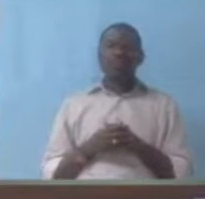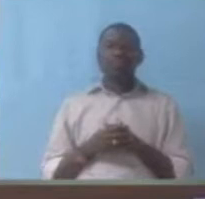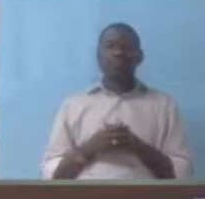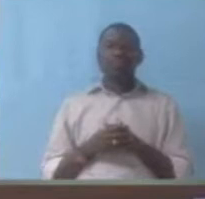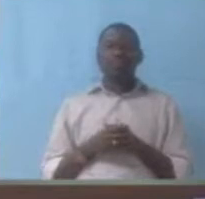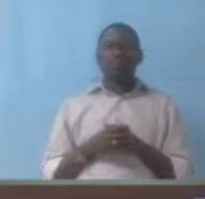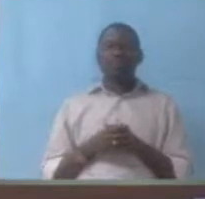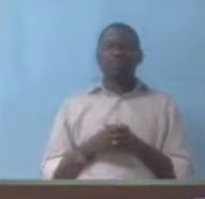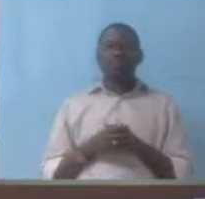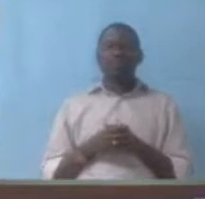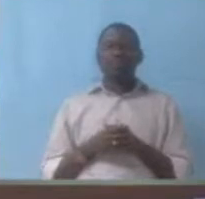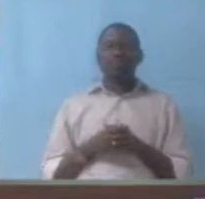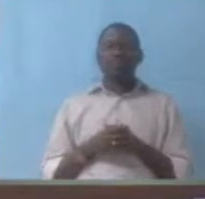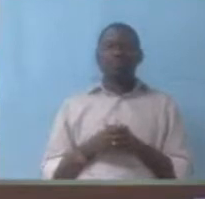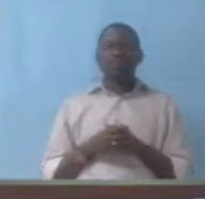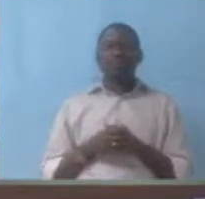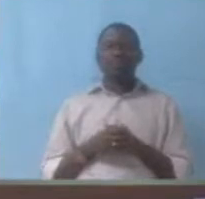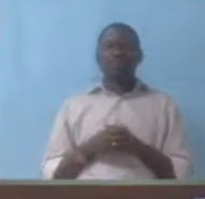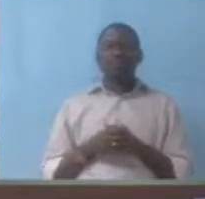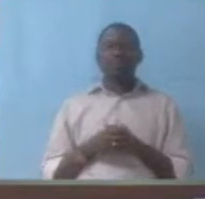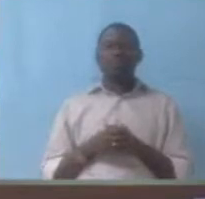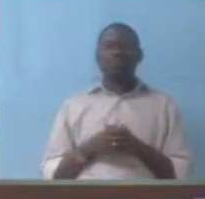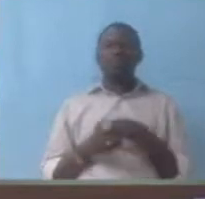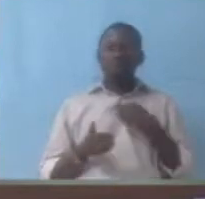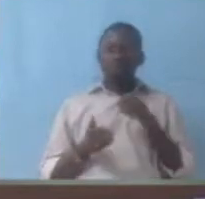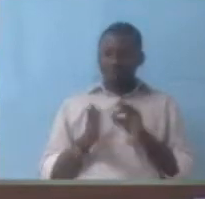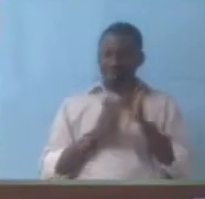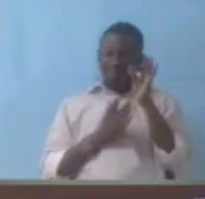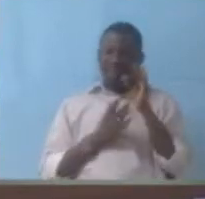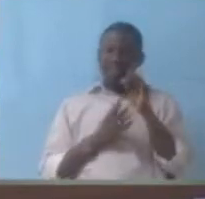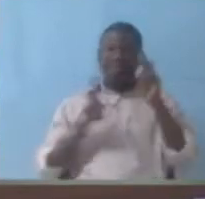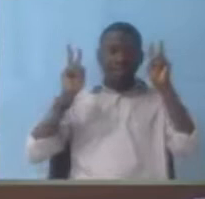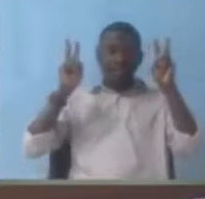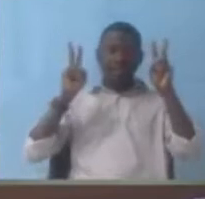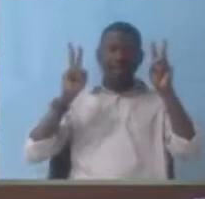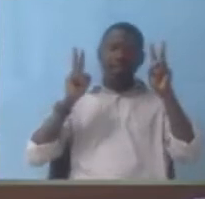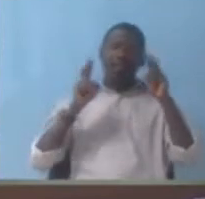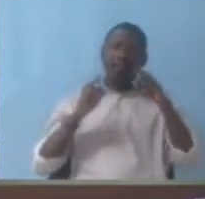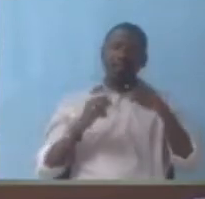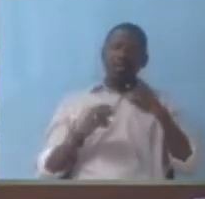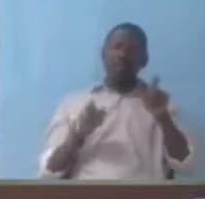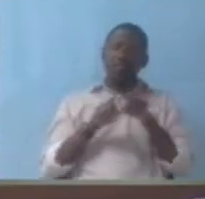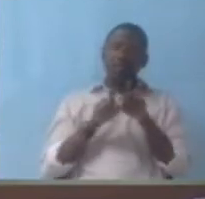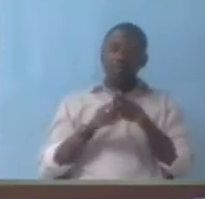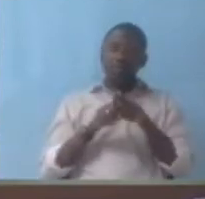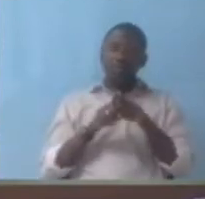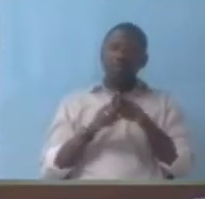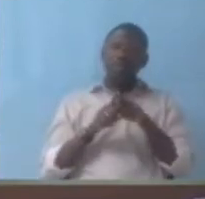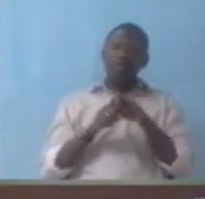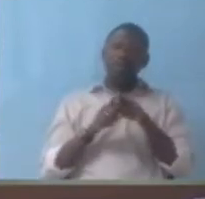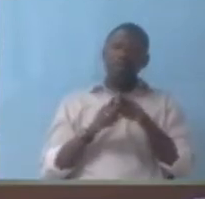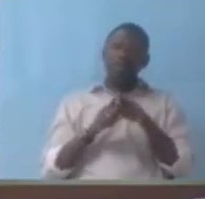And to be specific, Yaya AJJ Jame, with his junta